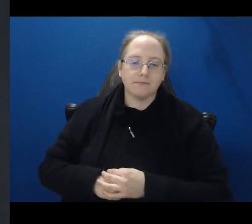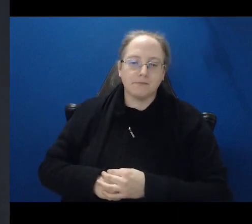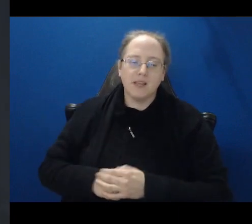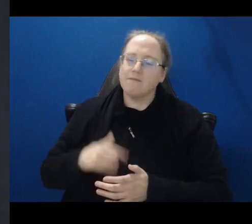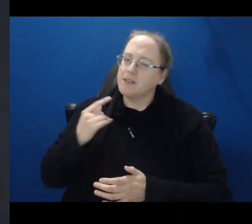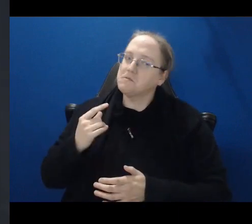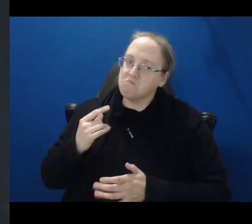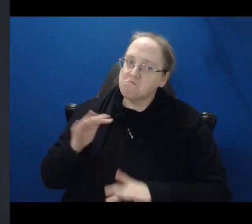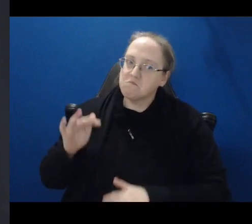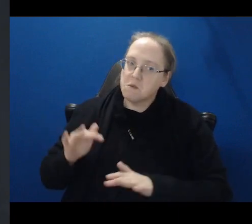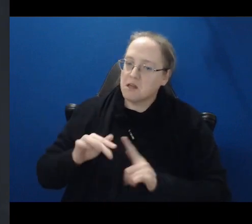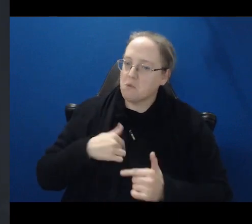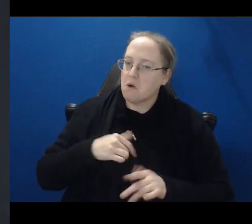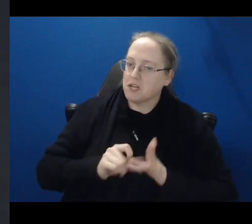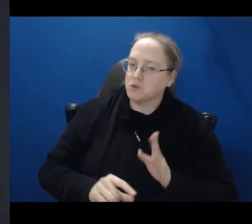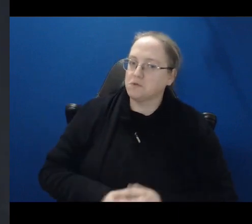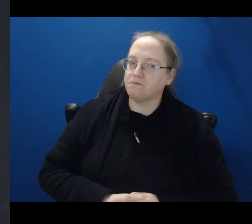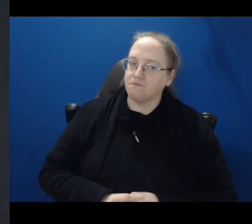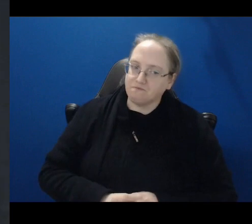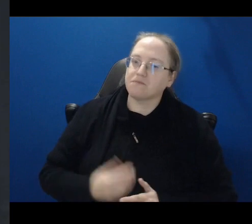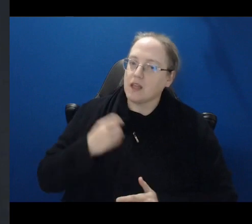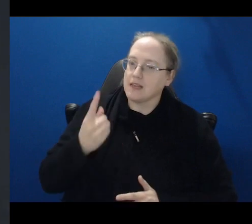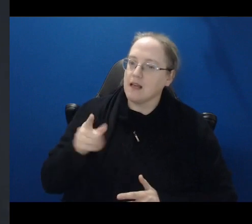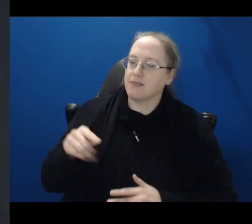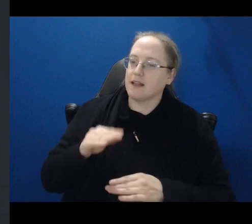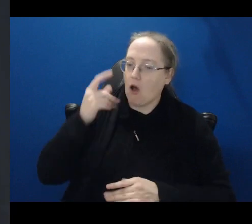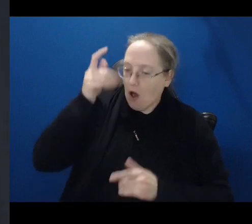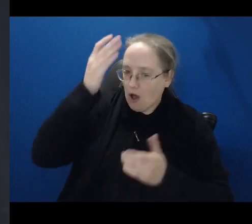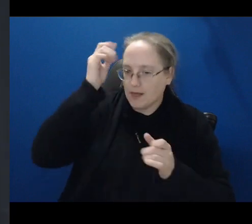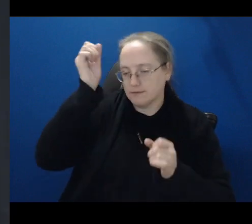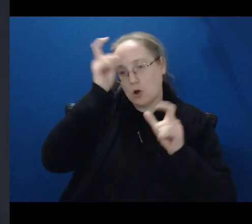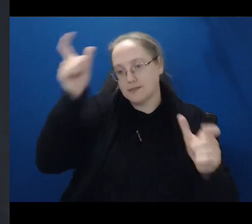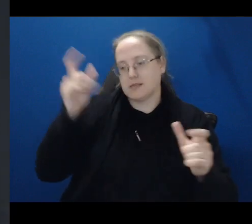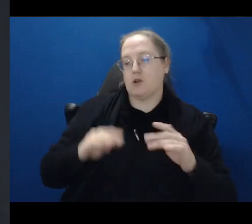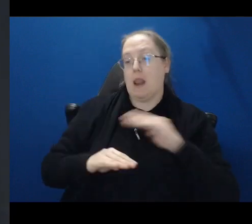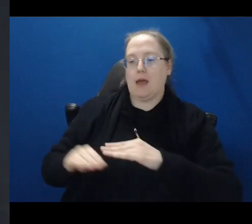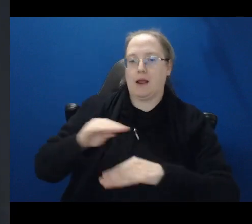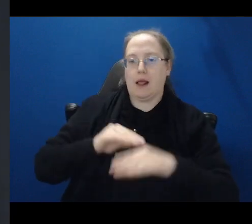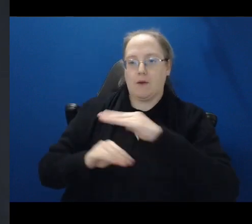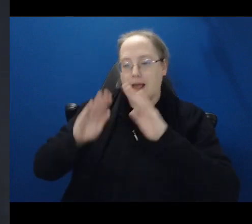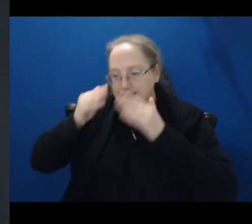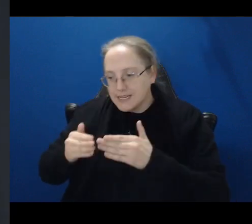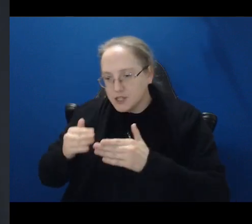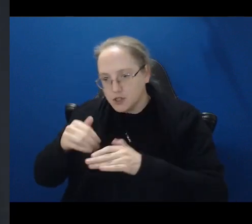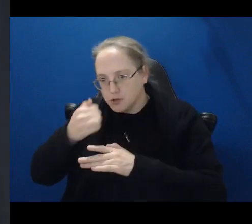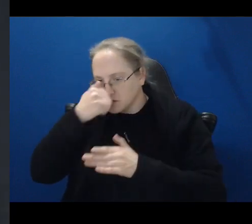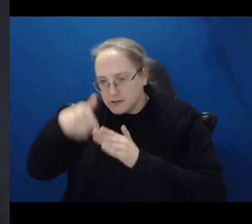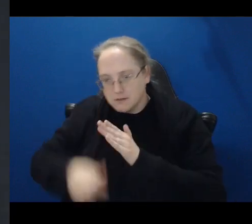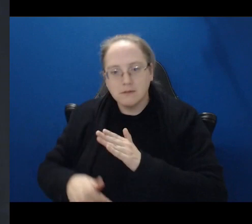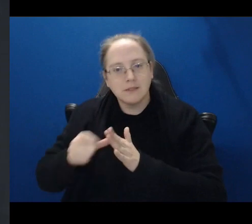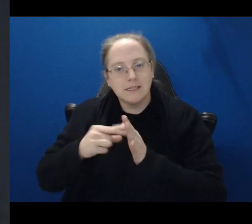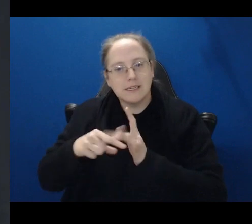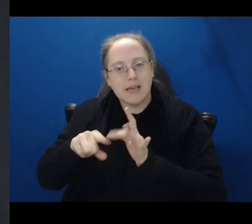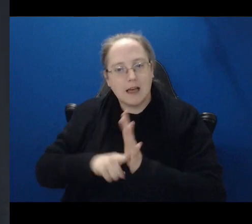I can understand that layering and that attention to detail, even though that's not necessarily the way that I make the work.